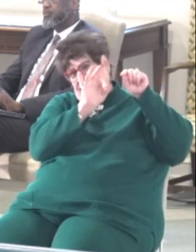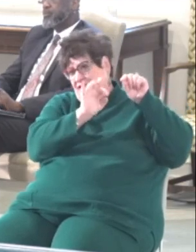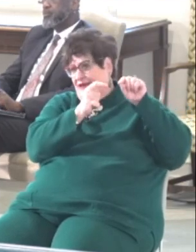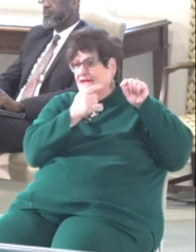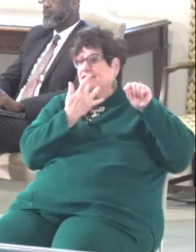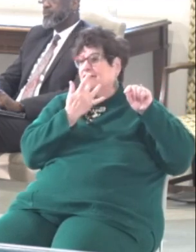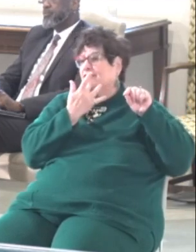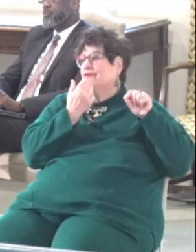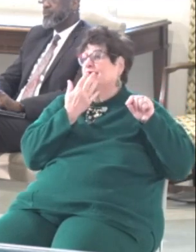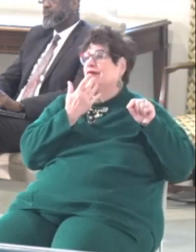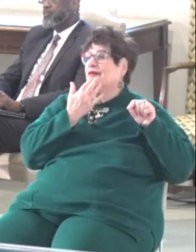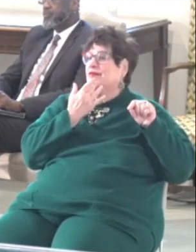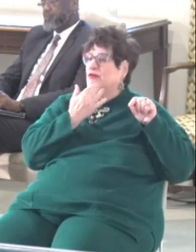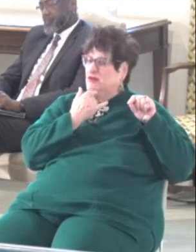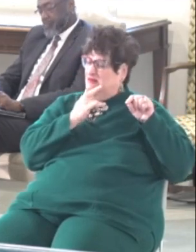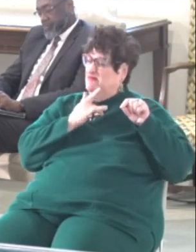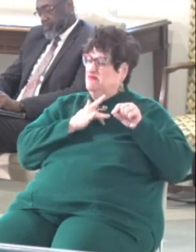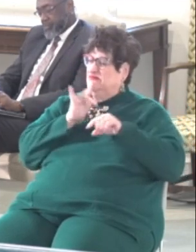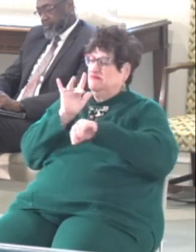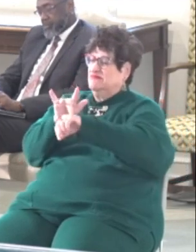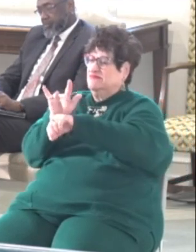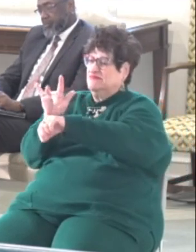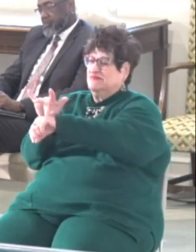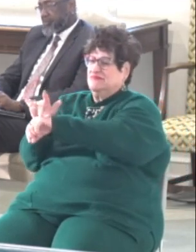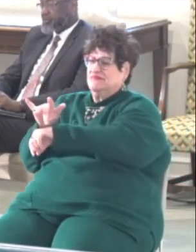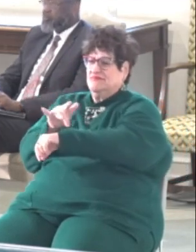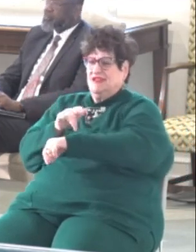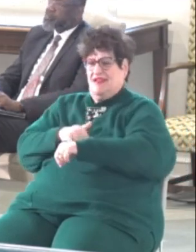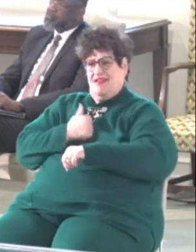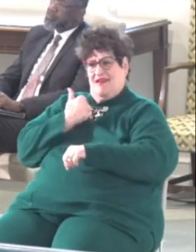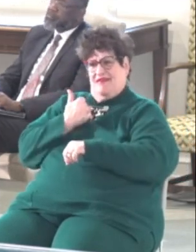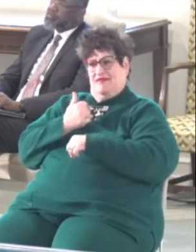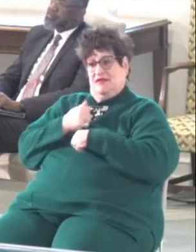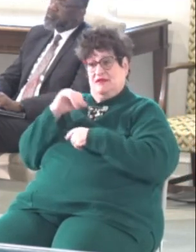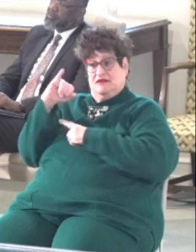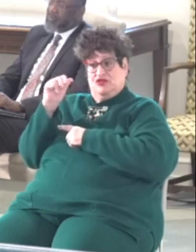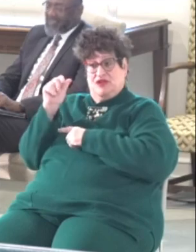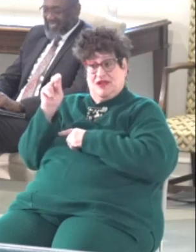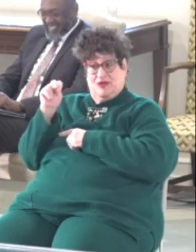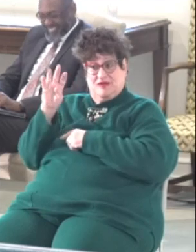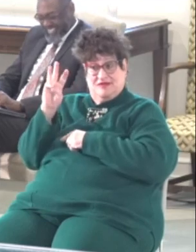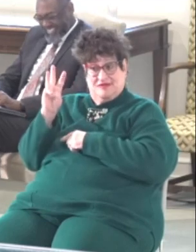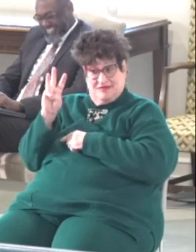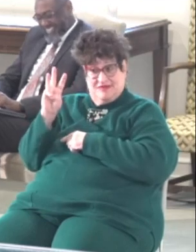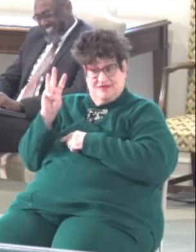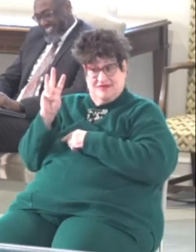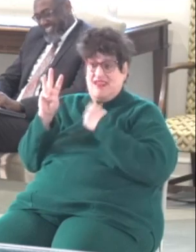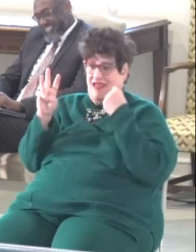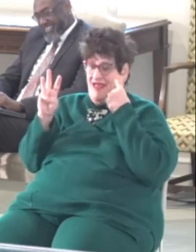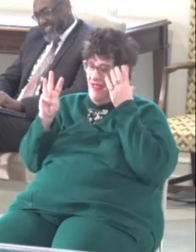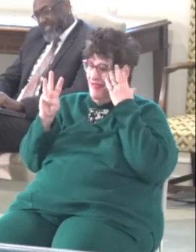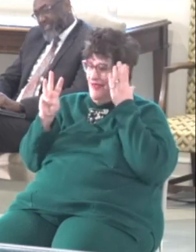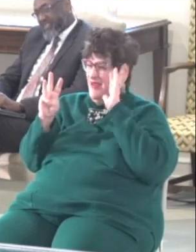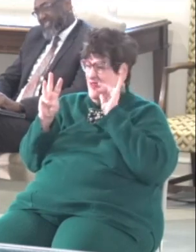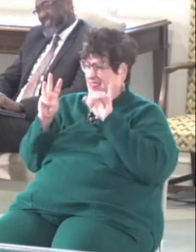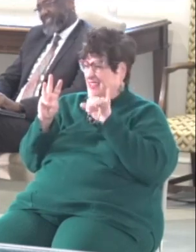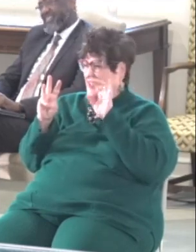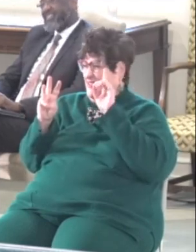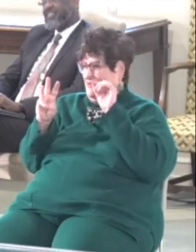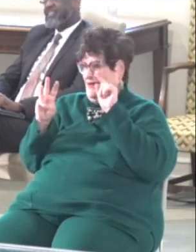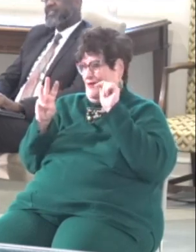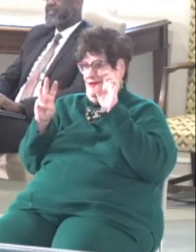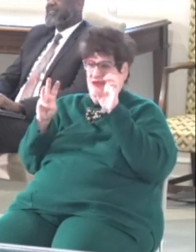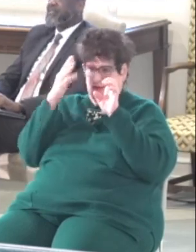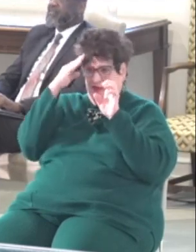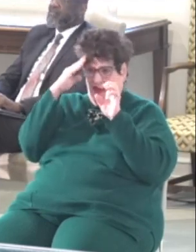different ways we touch people's lives. January 6th, I know that date. But that's why our community